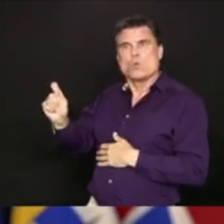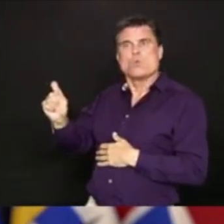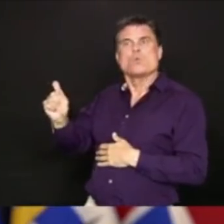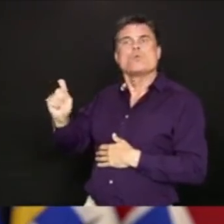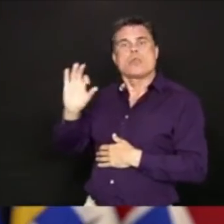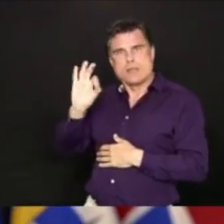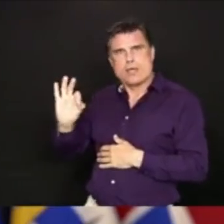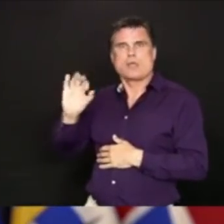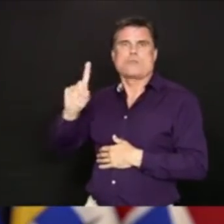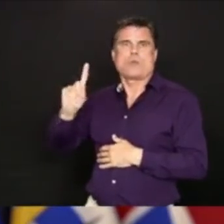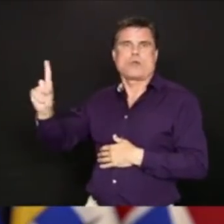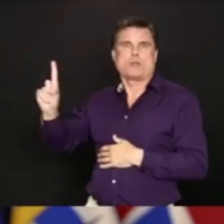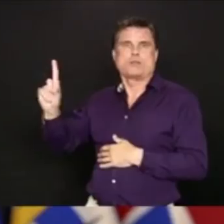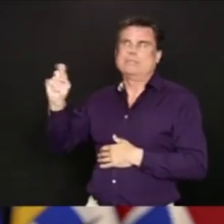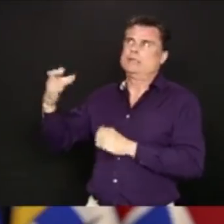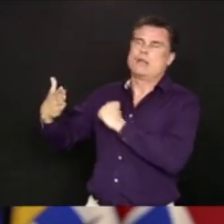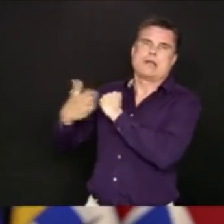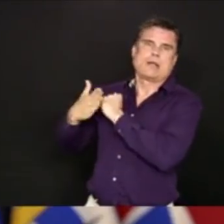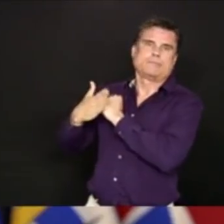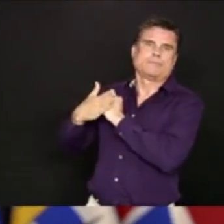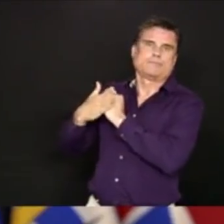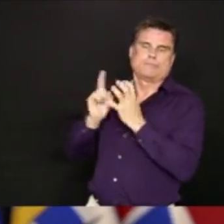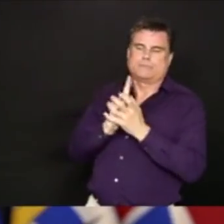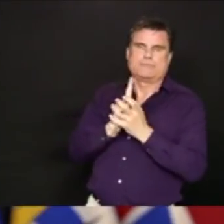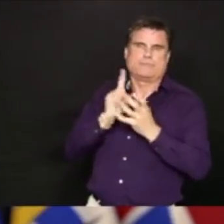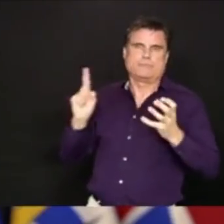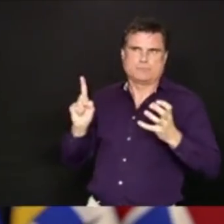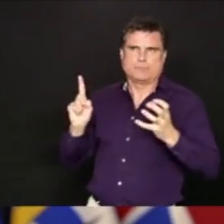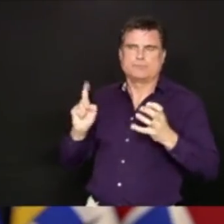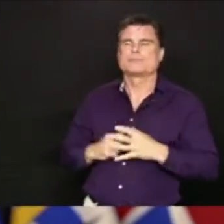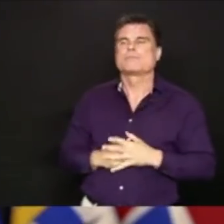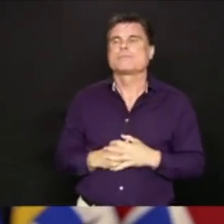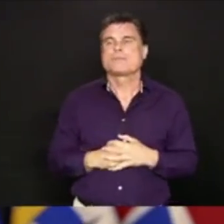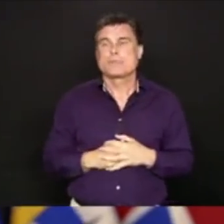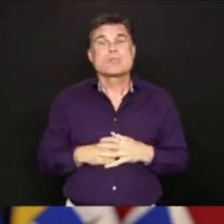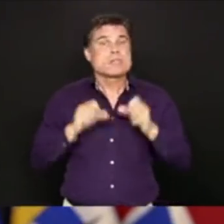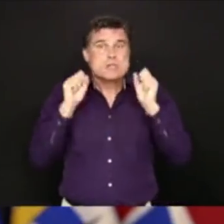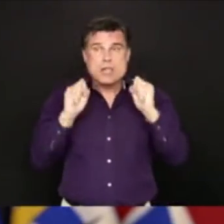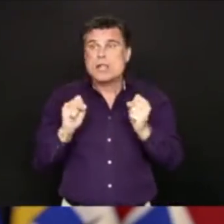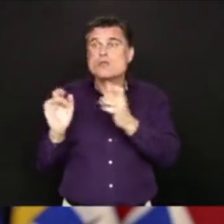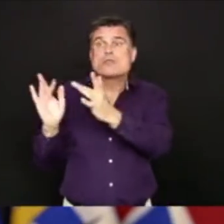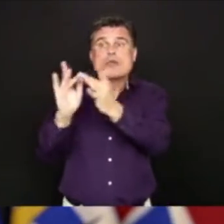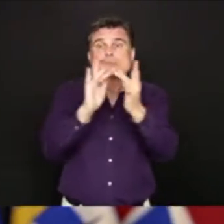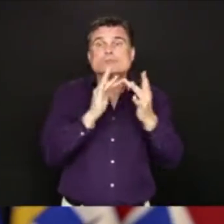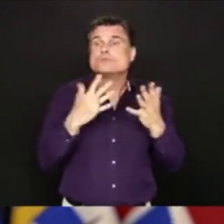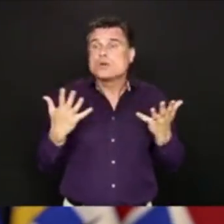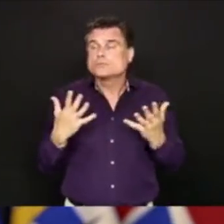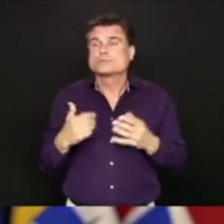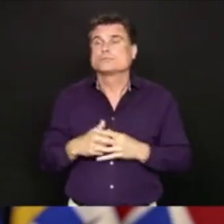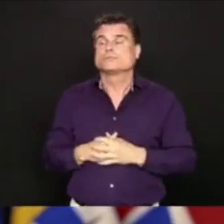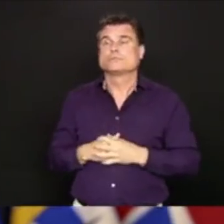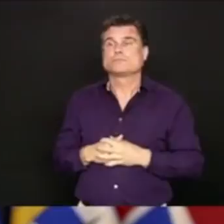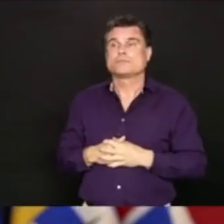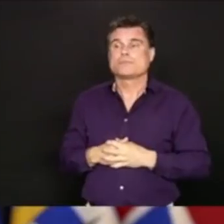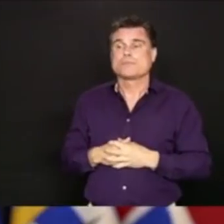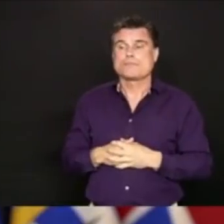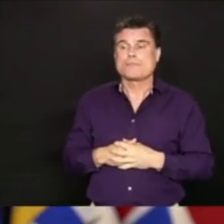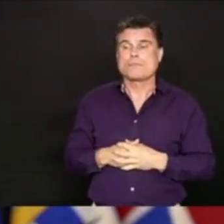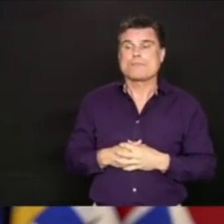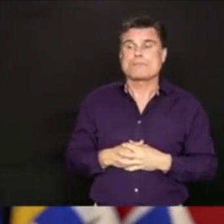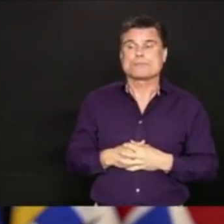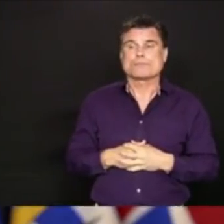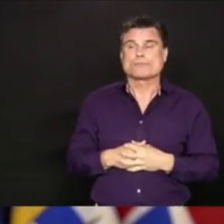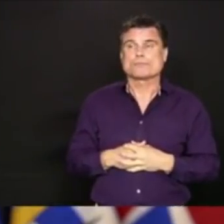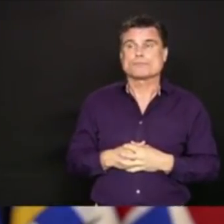toll-free, confidential, and multilingual telephone service that's available across British Columbia 24 hours a day, 7 days a